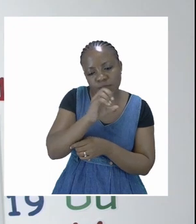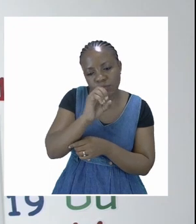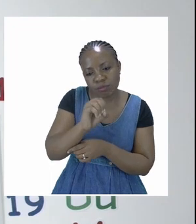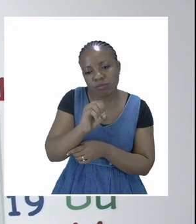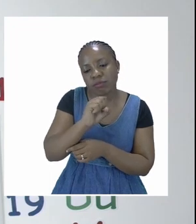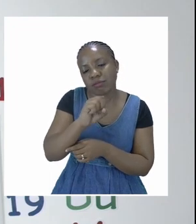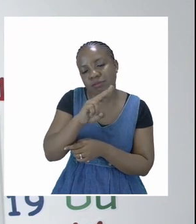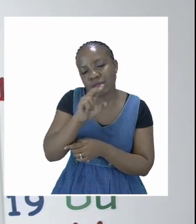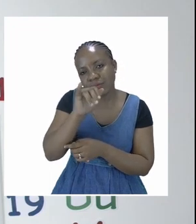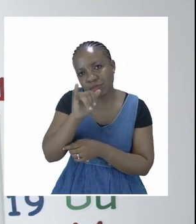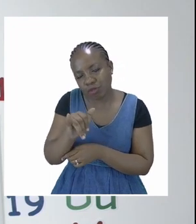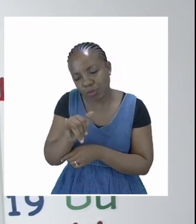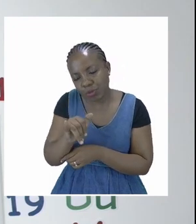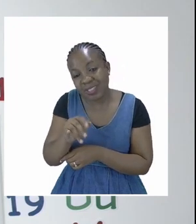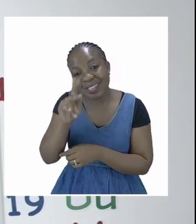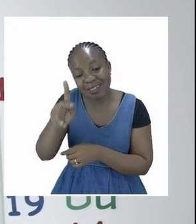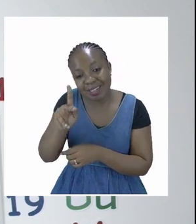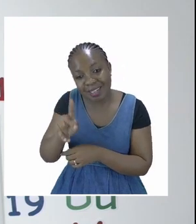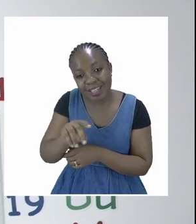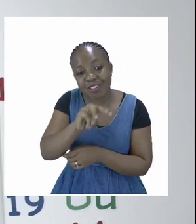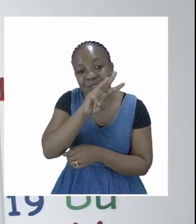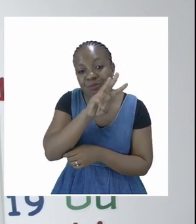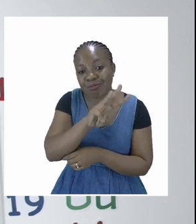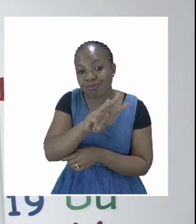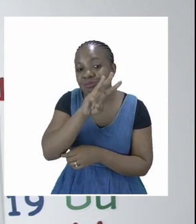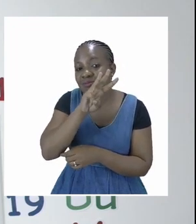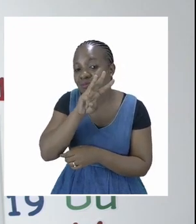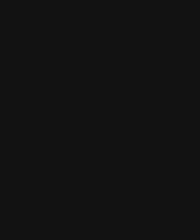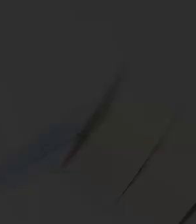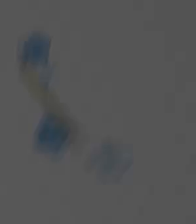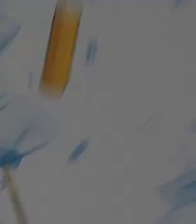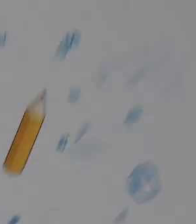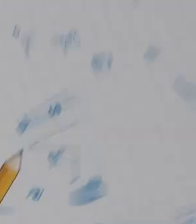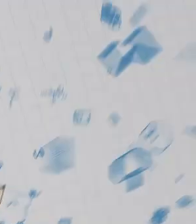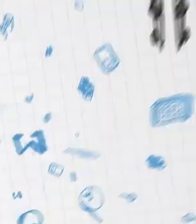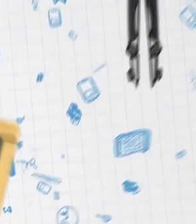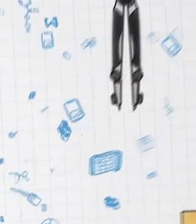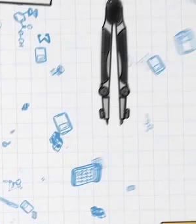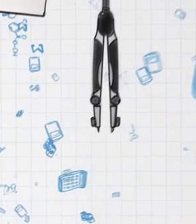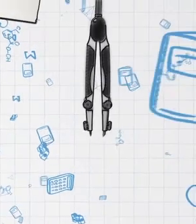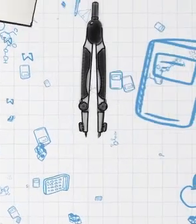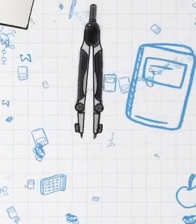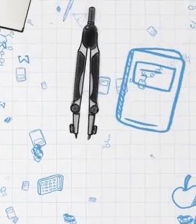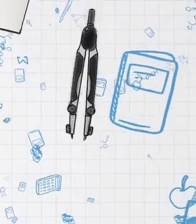our website, Zoshi Online.